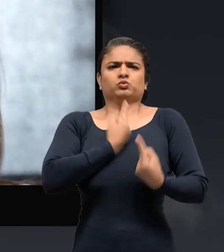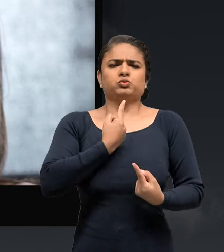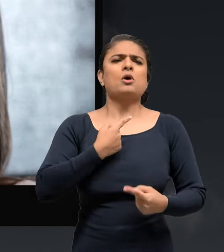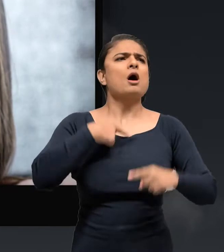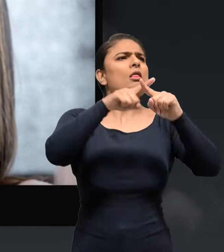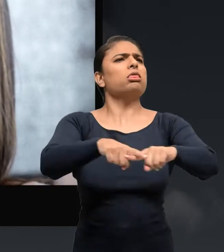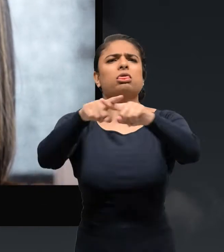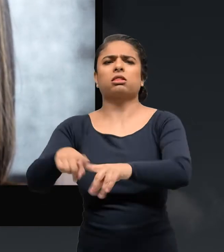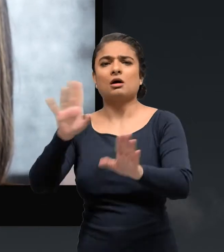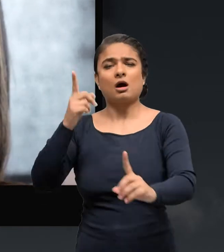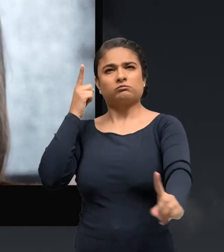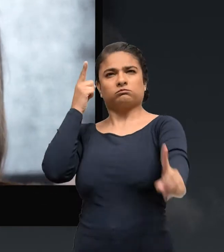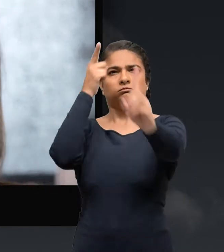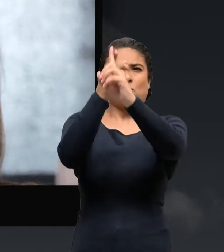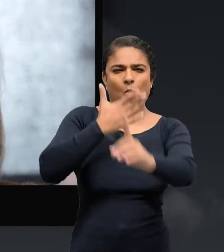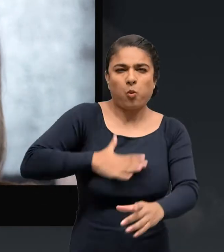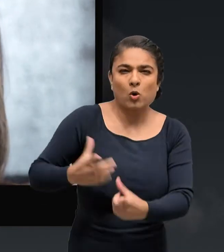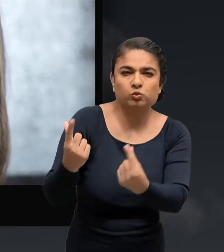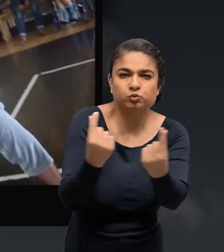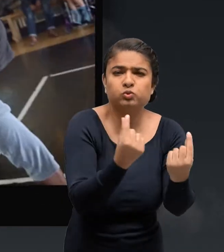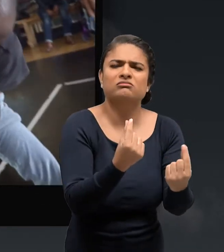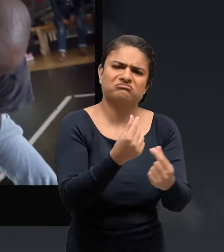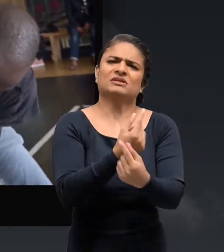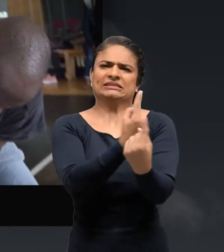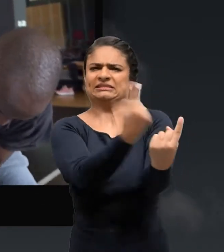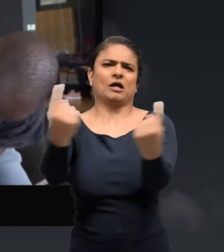want to do in this life and to just go for it.